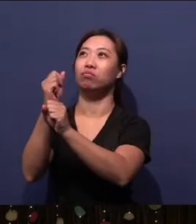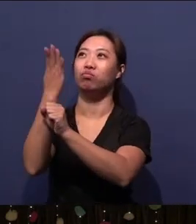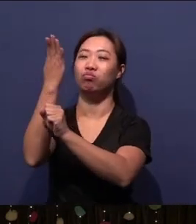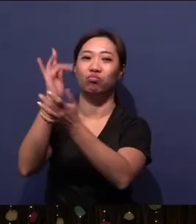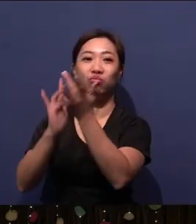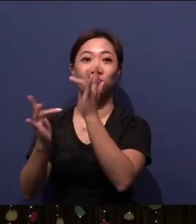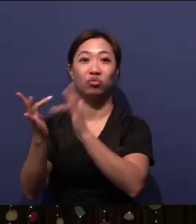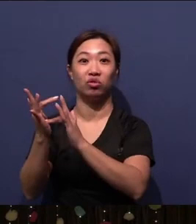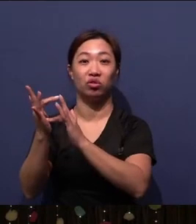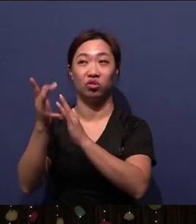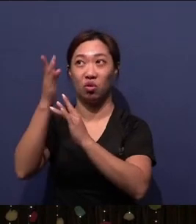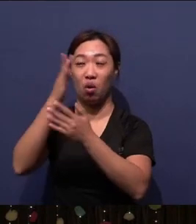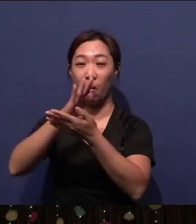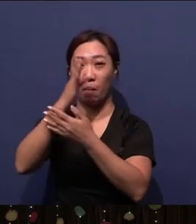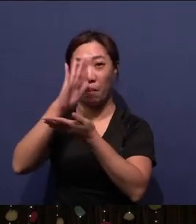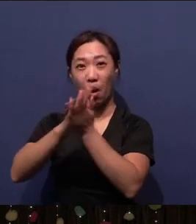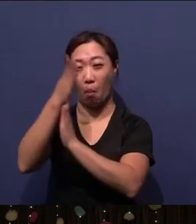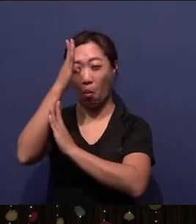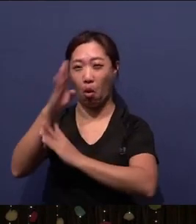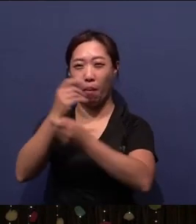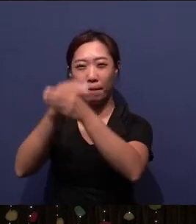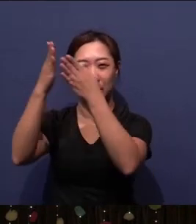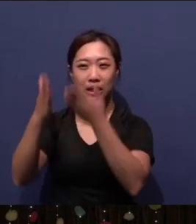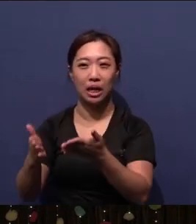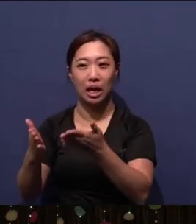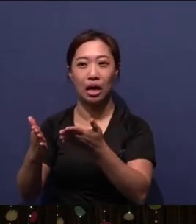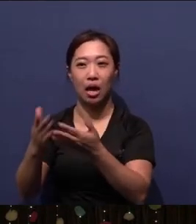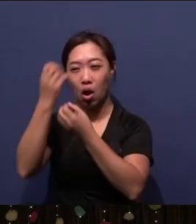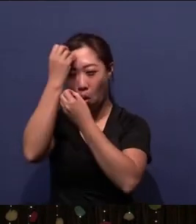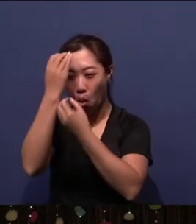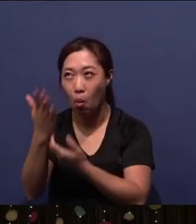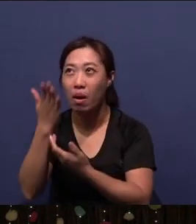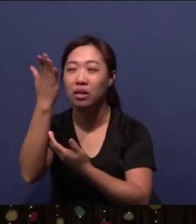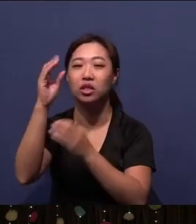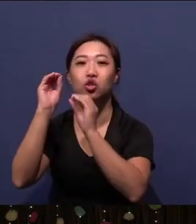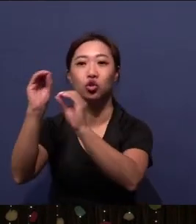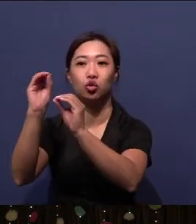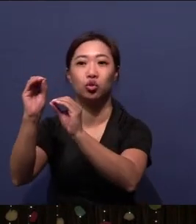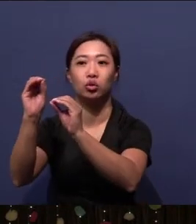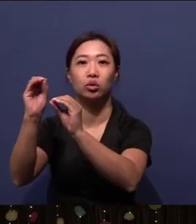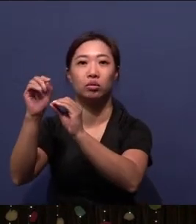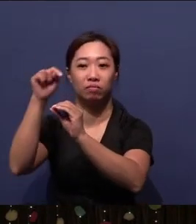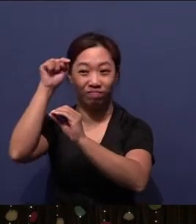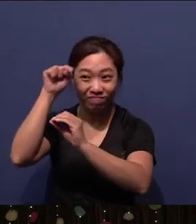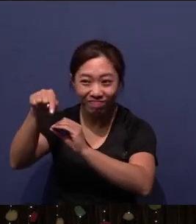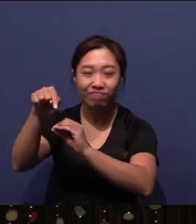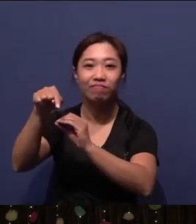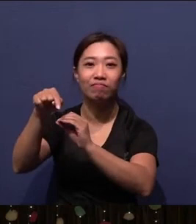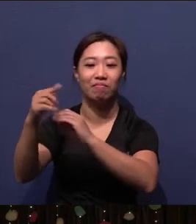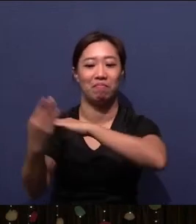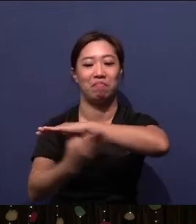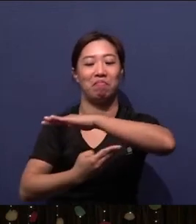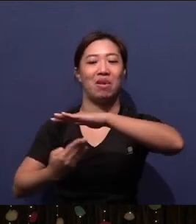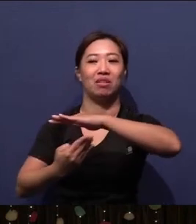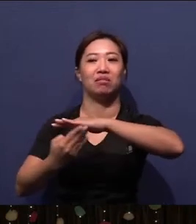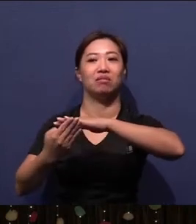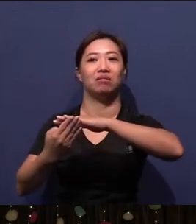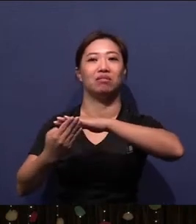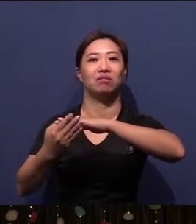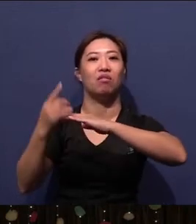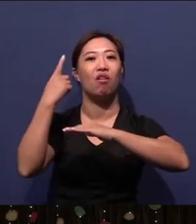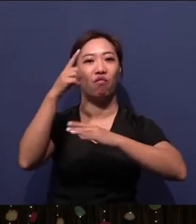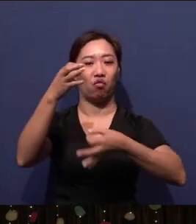to Jesus as God's Messiah and so obedient to his teaching will be the basis